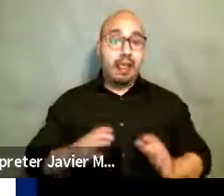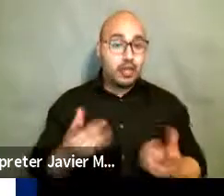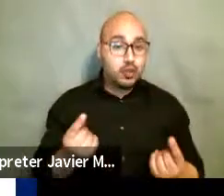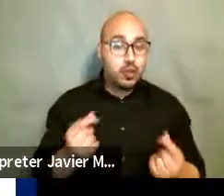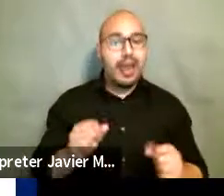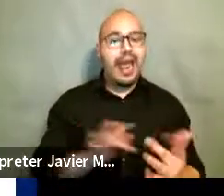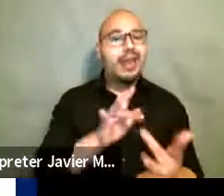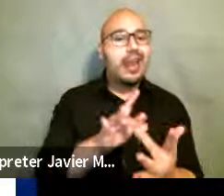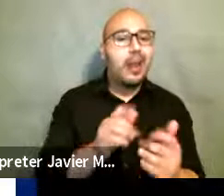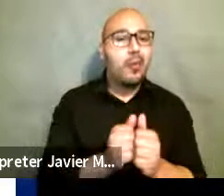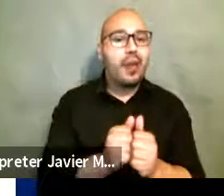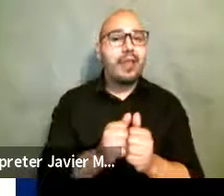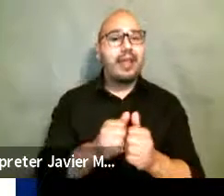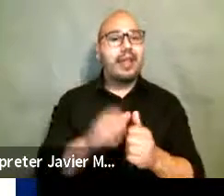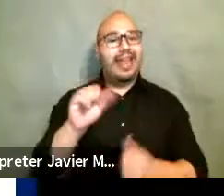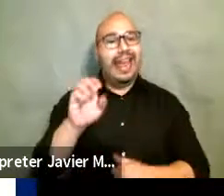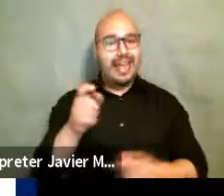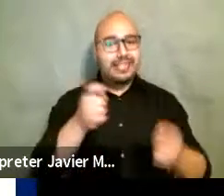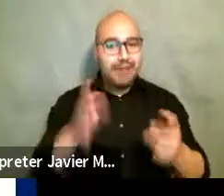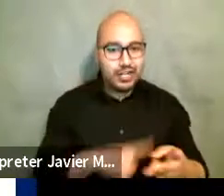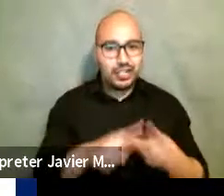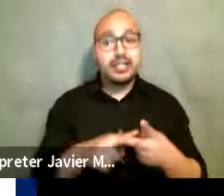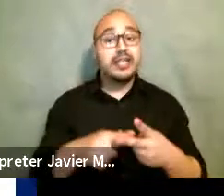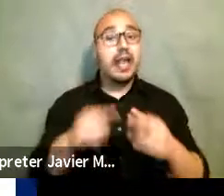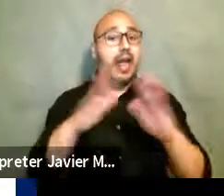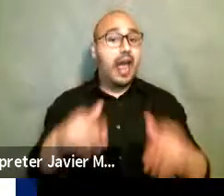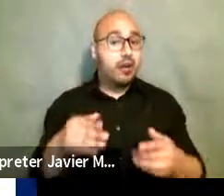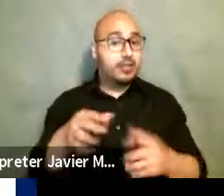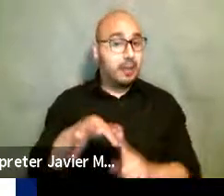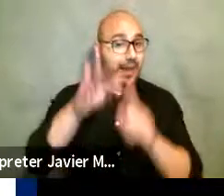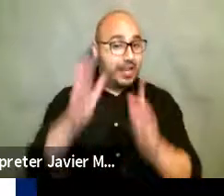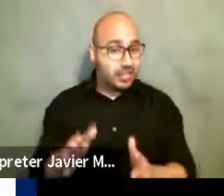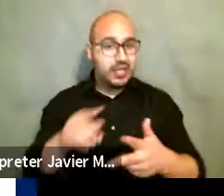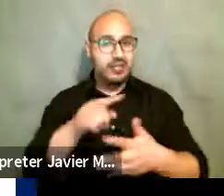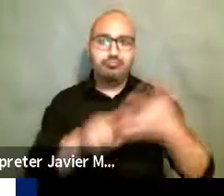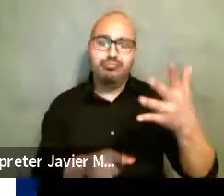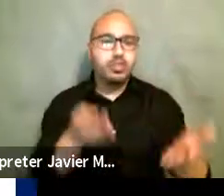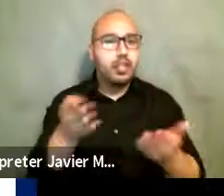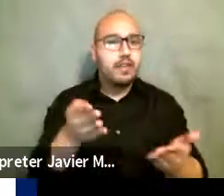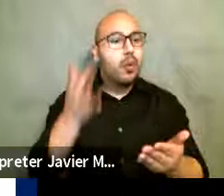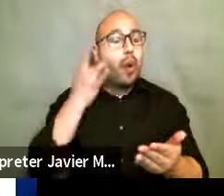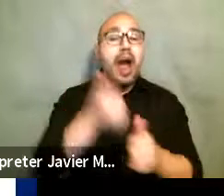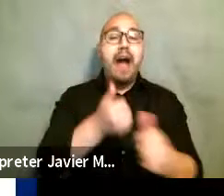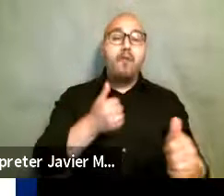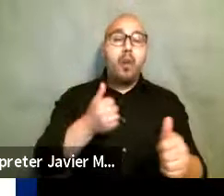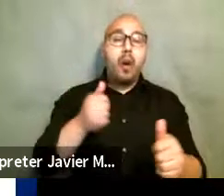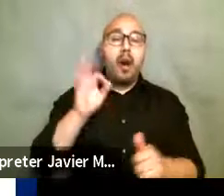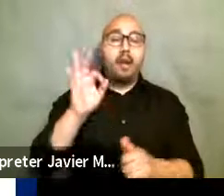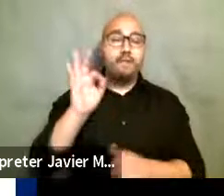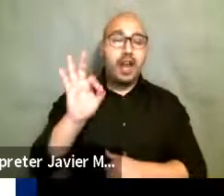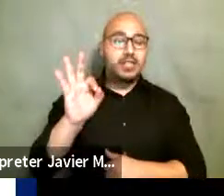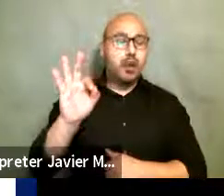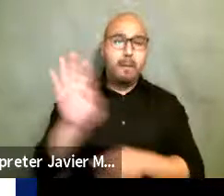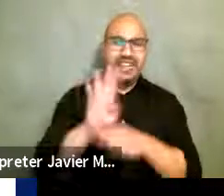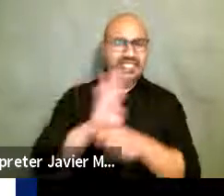managers, and housing specialists to really avoid the Fresno shuffle and really engage with one person that